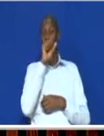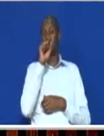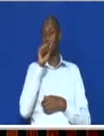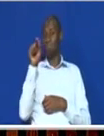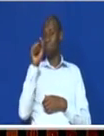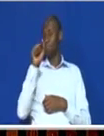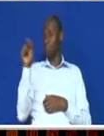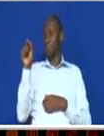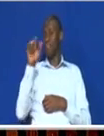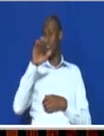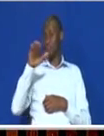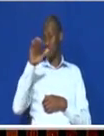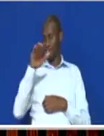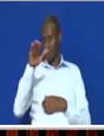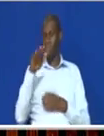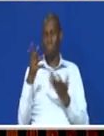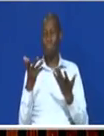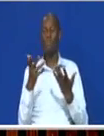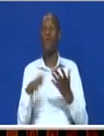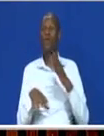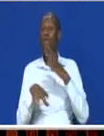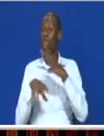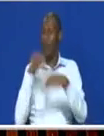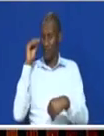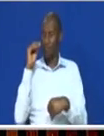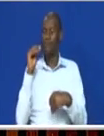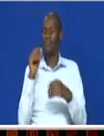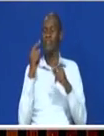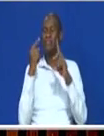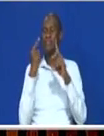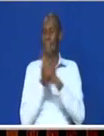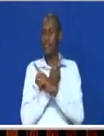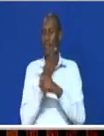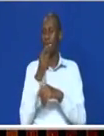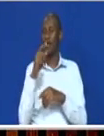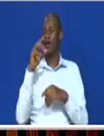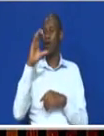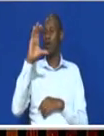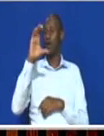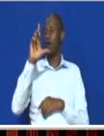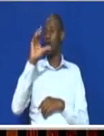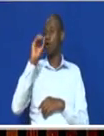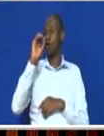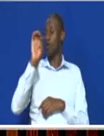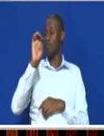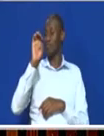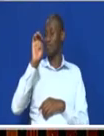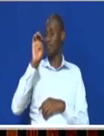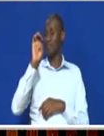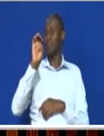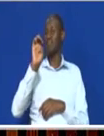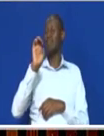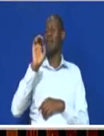spaces. You'll find out that different clause tests comes from